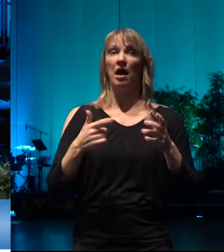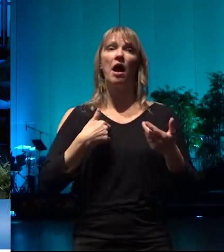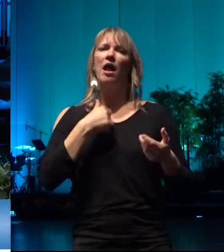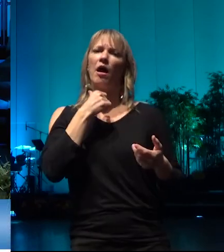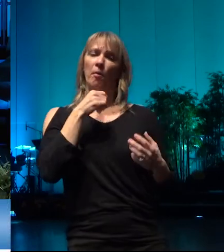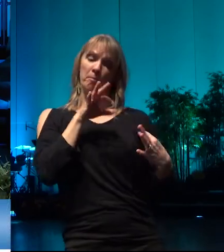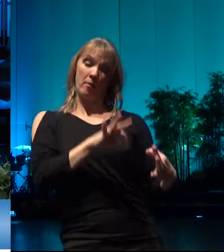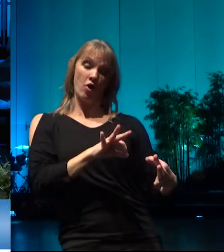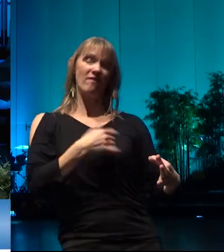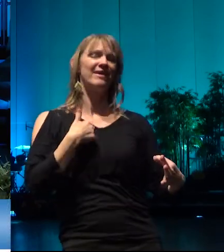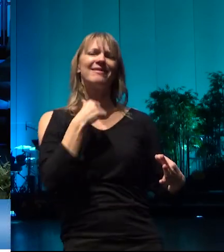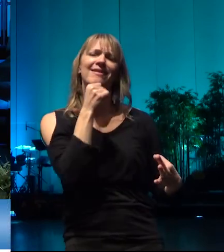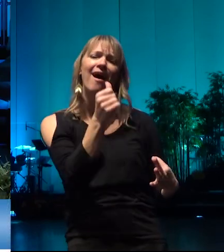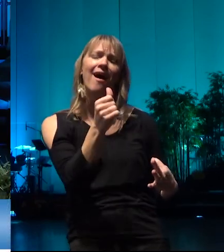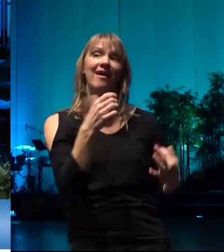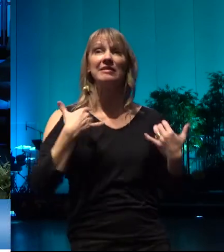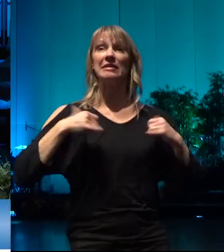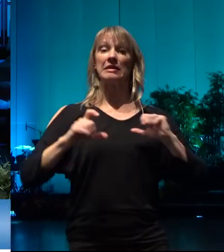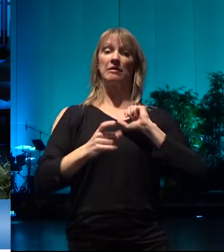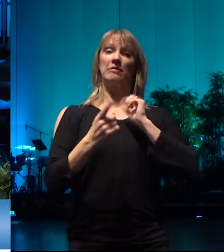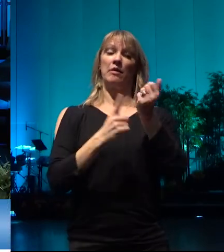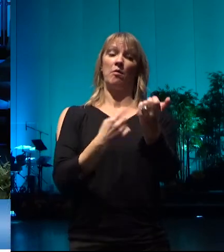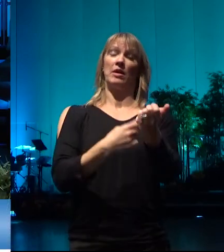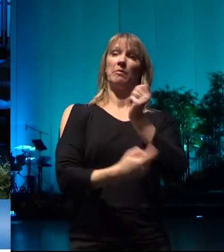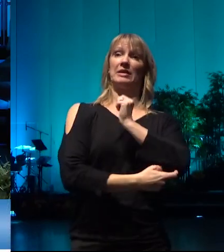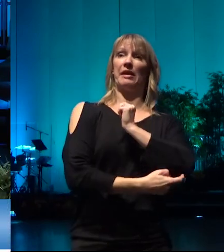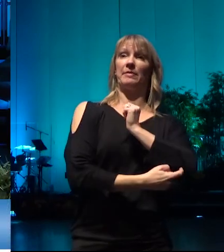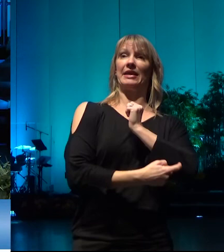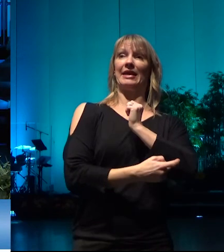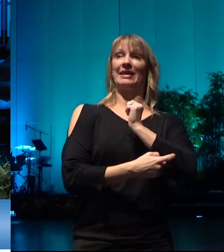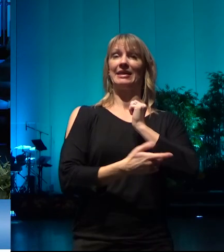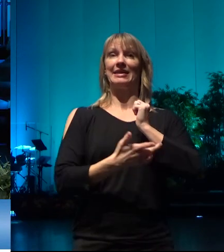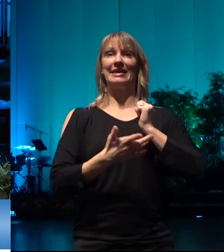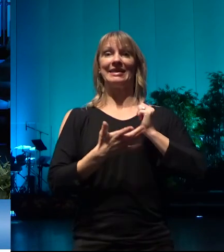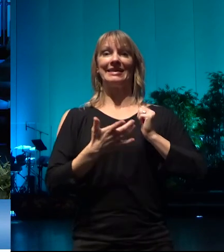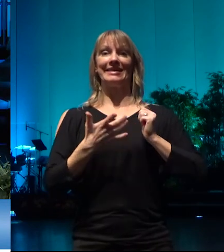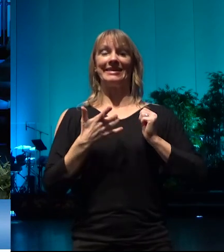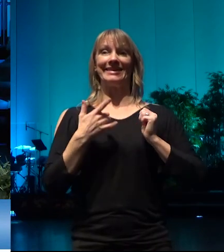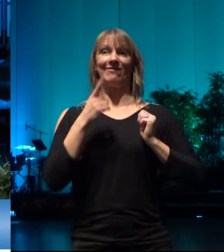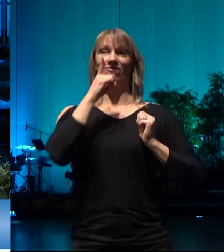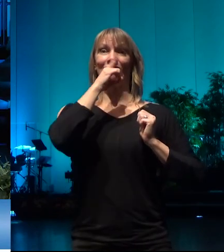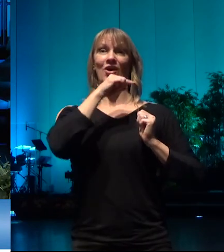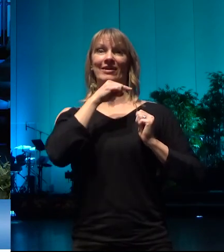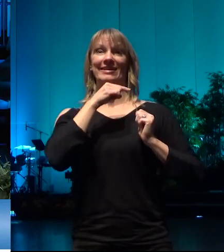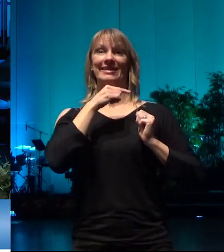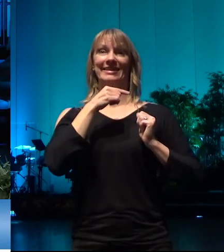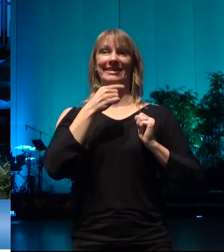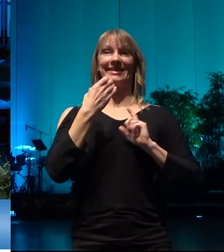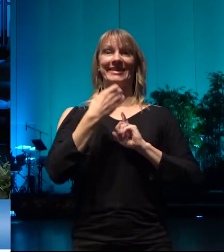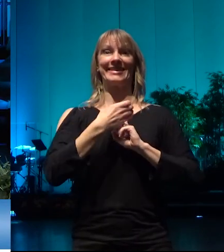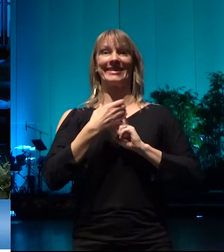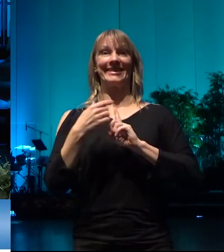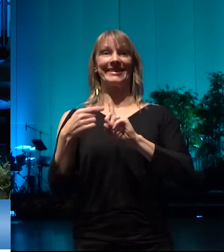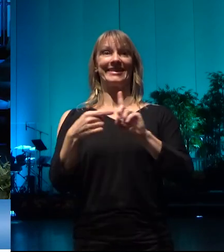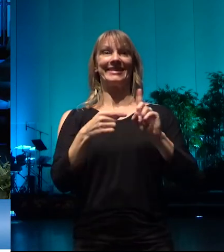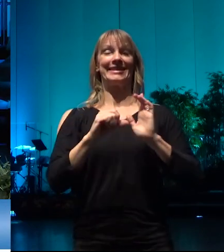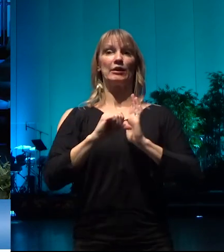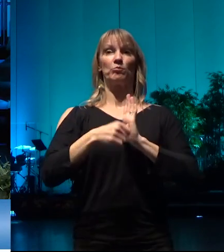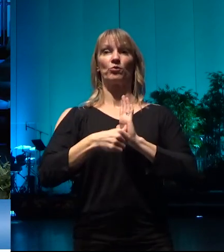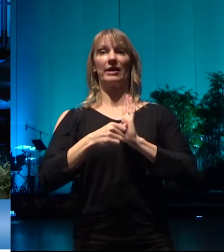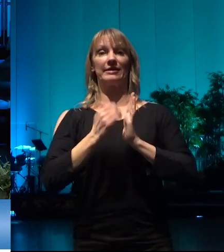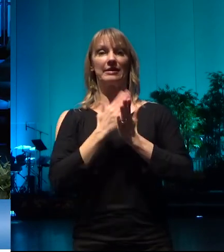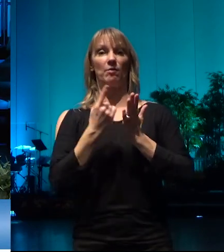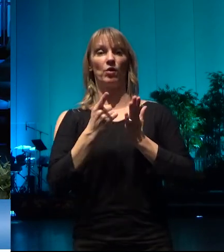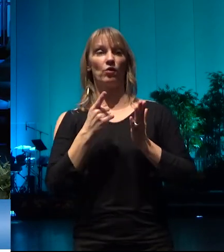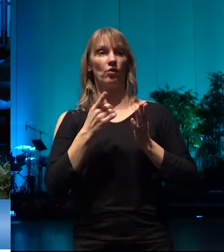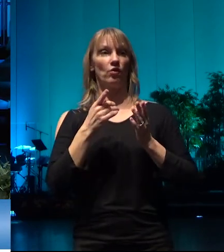am not still always perfect at it. I'm still tempted sometimes to put forth some false image of myself to impress